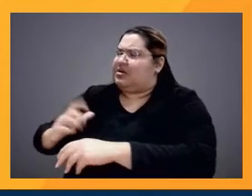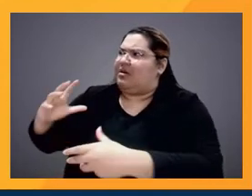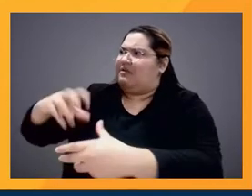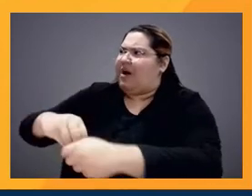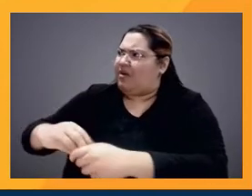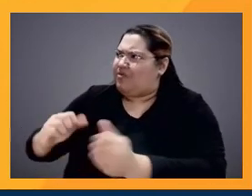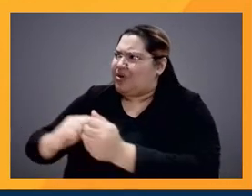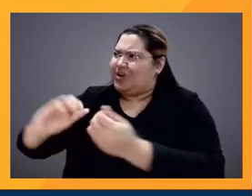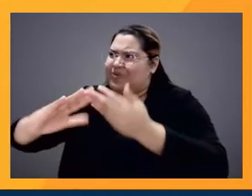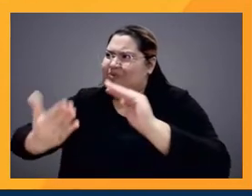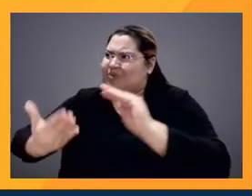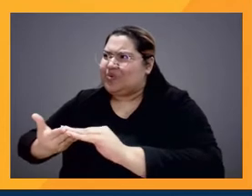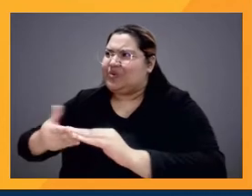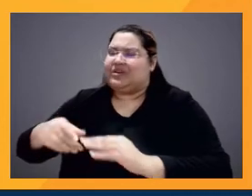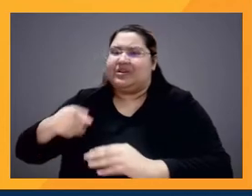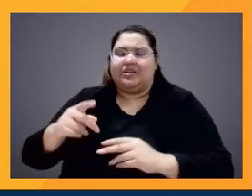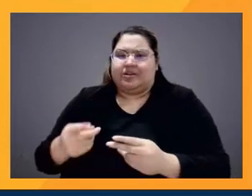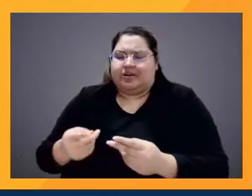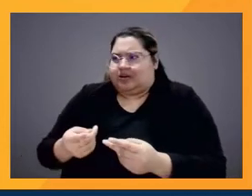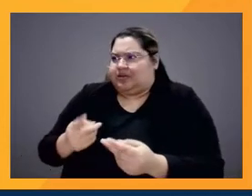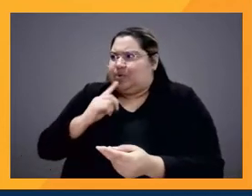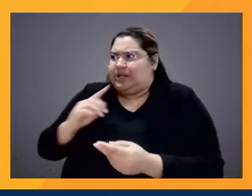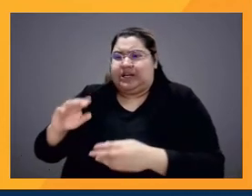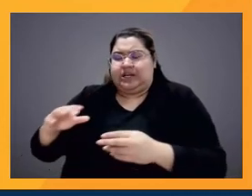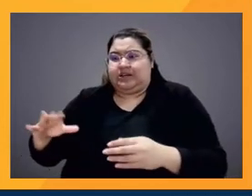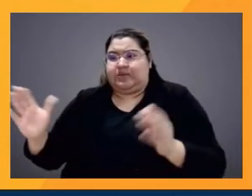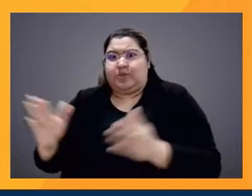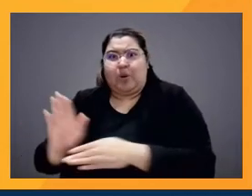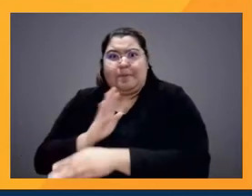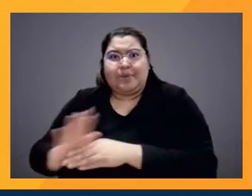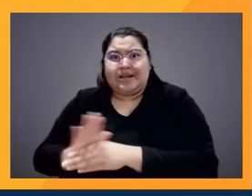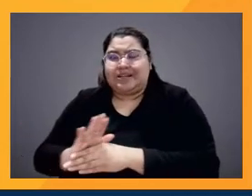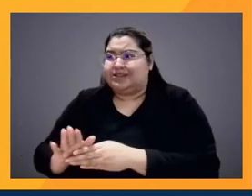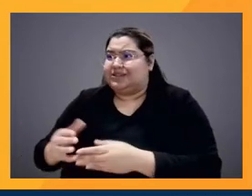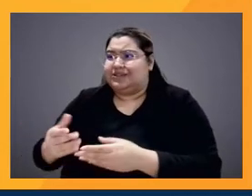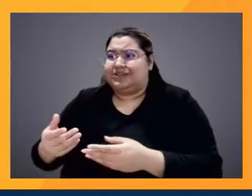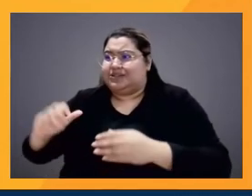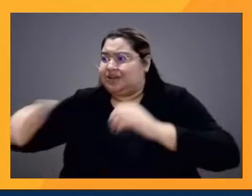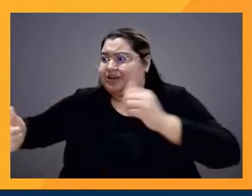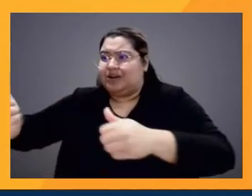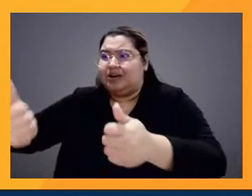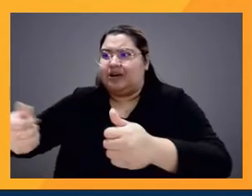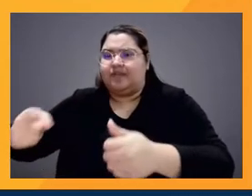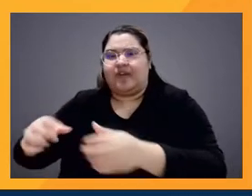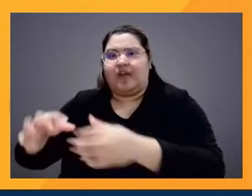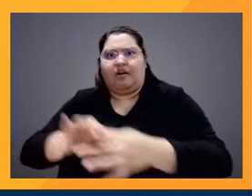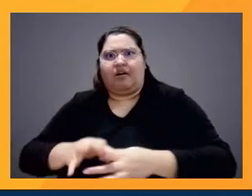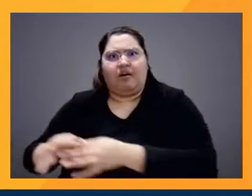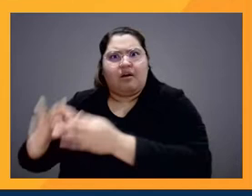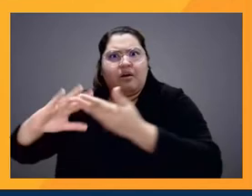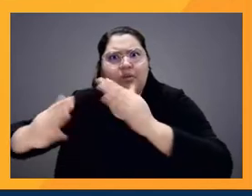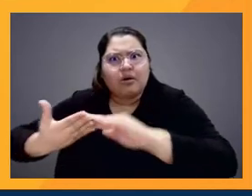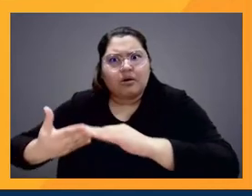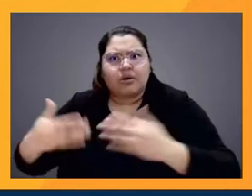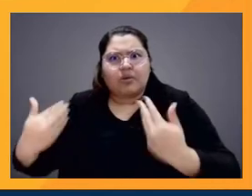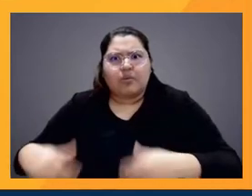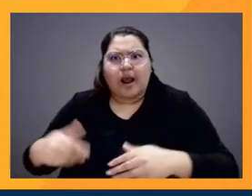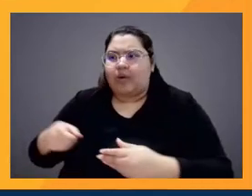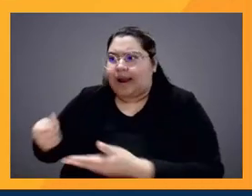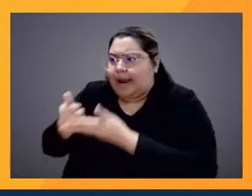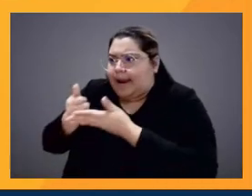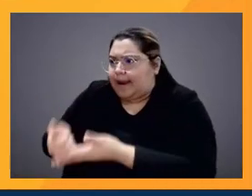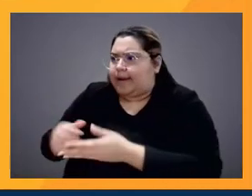to grow up in a small business. My father's a veterinarian and opened a chain of veterinary hospitals when I was 1. He opened his